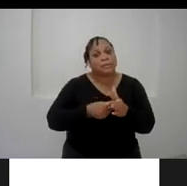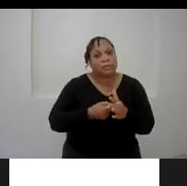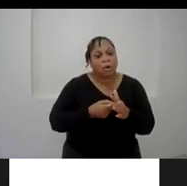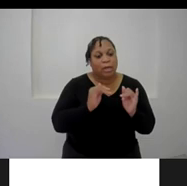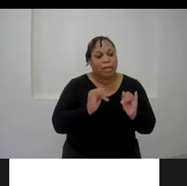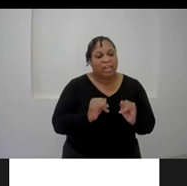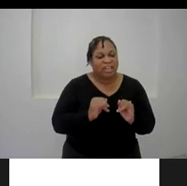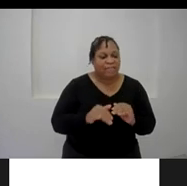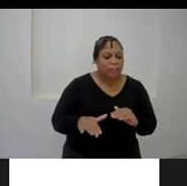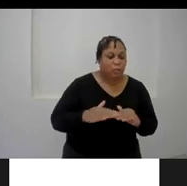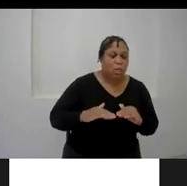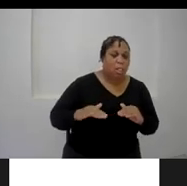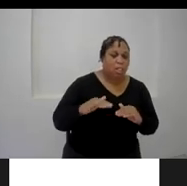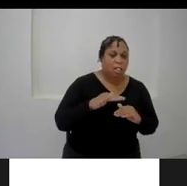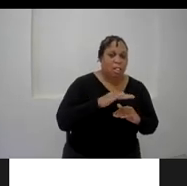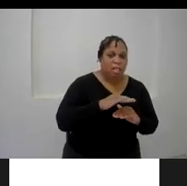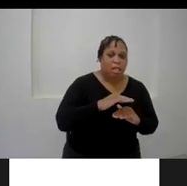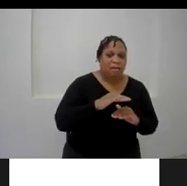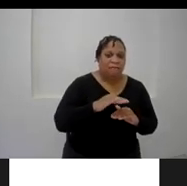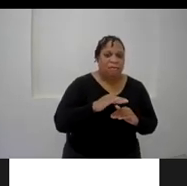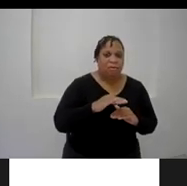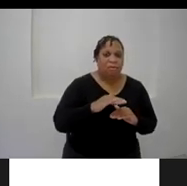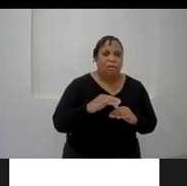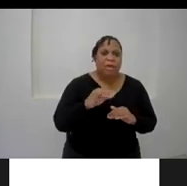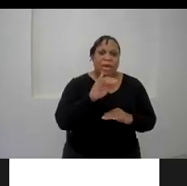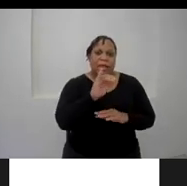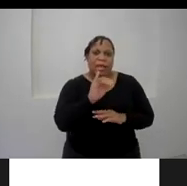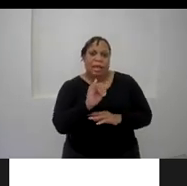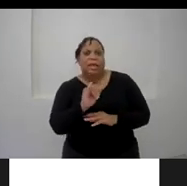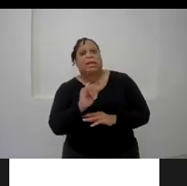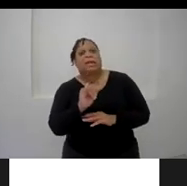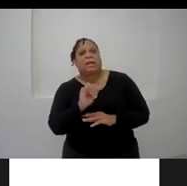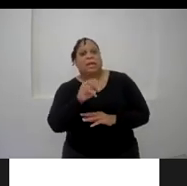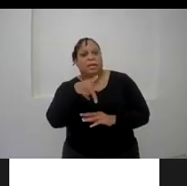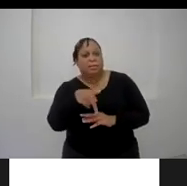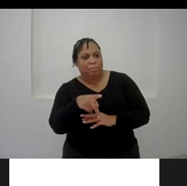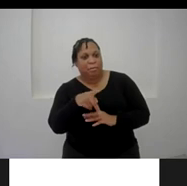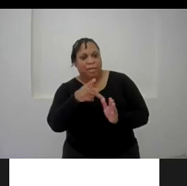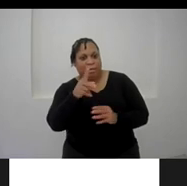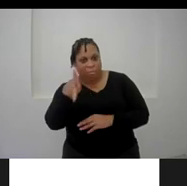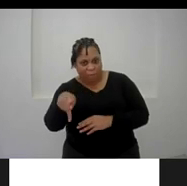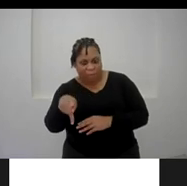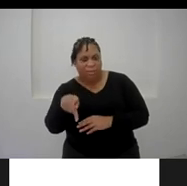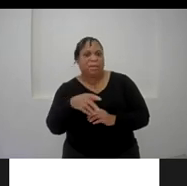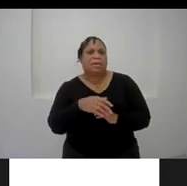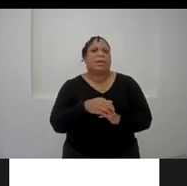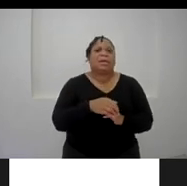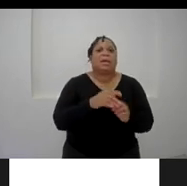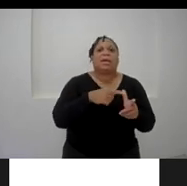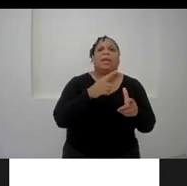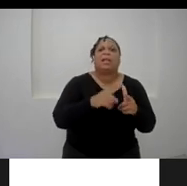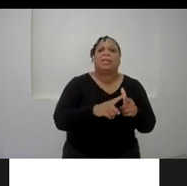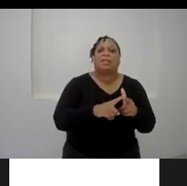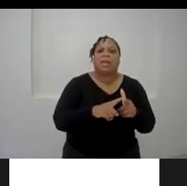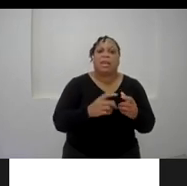level, individualized personal planning. We can then move out to